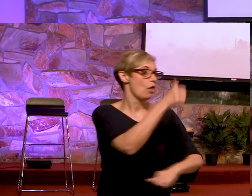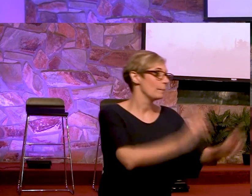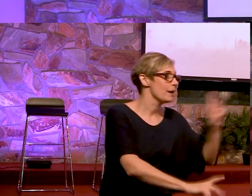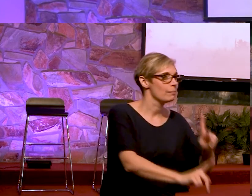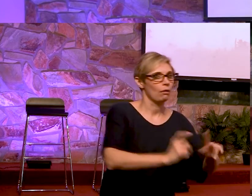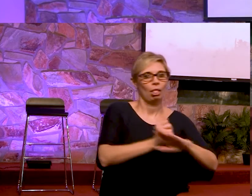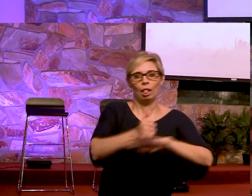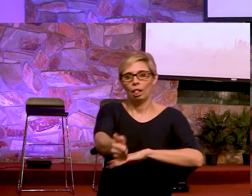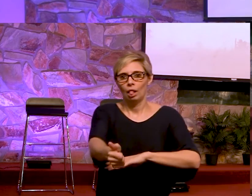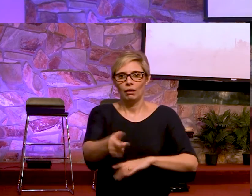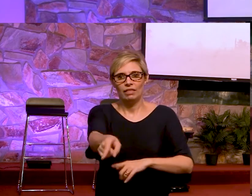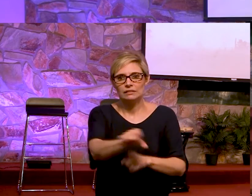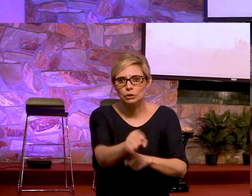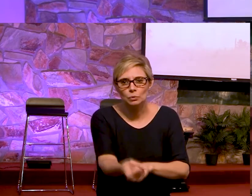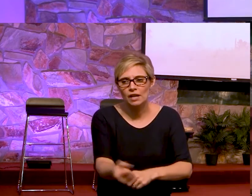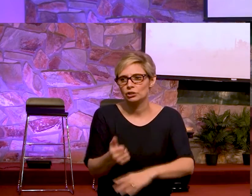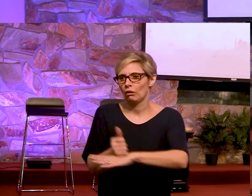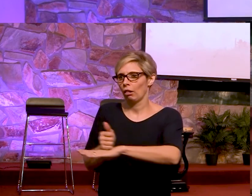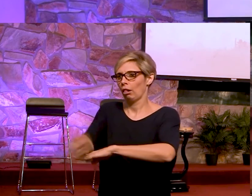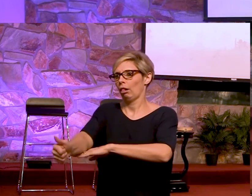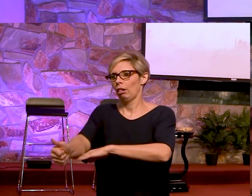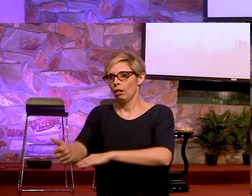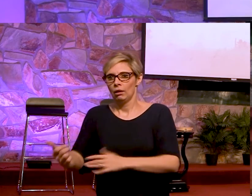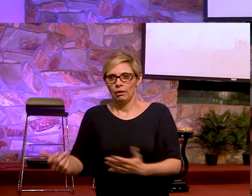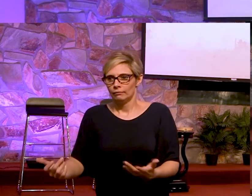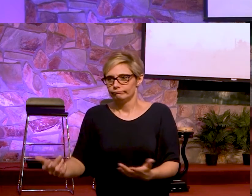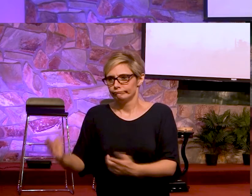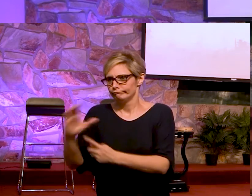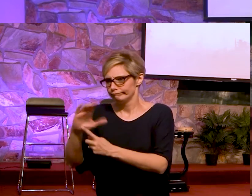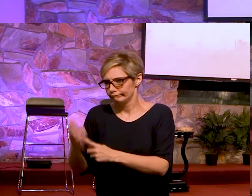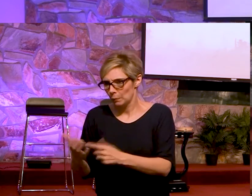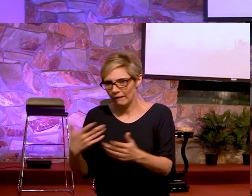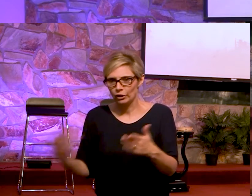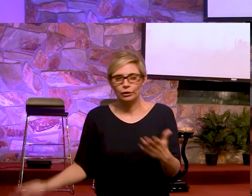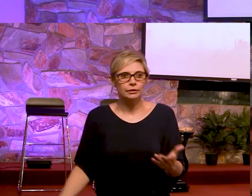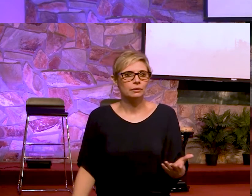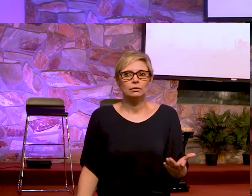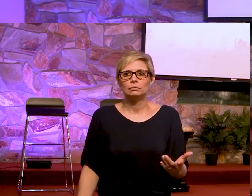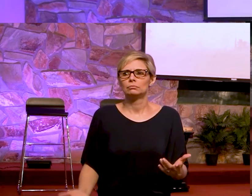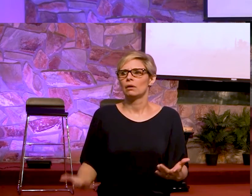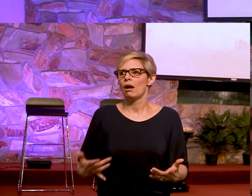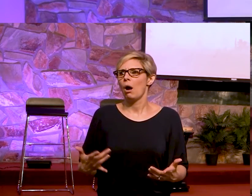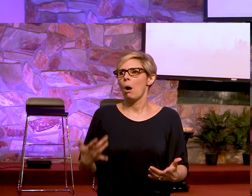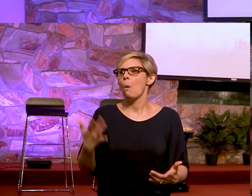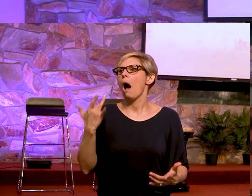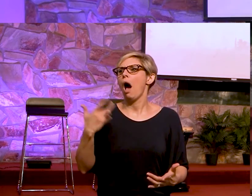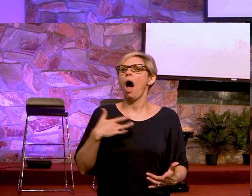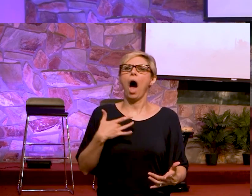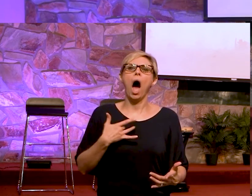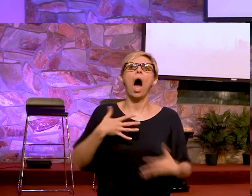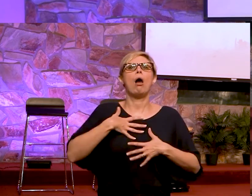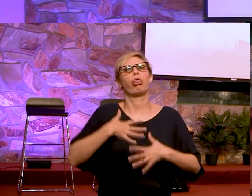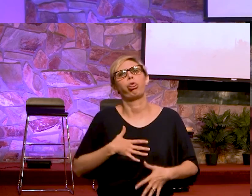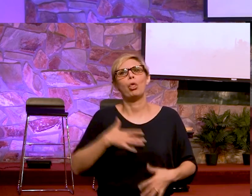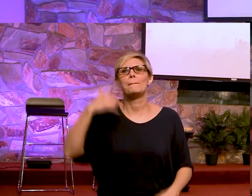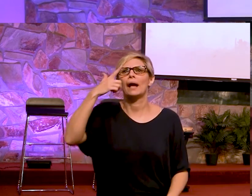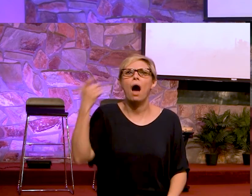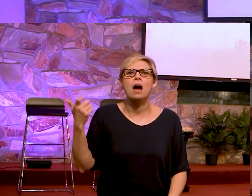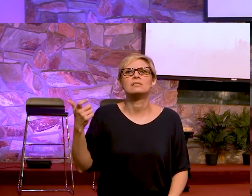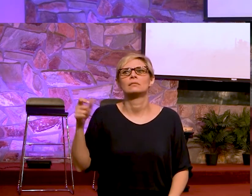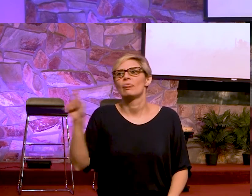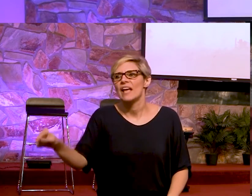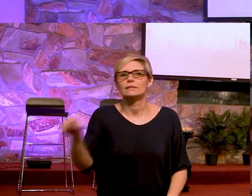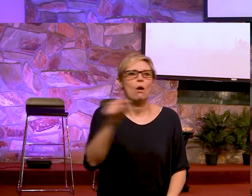or our circumstances as to why we're discouraged. Well, I'm discouraged because of this.